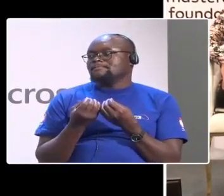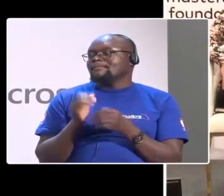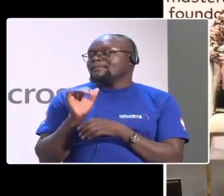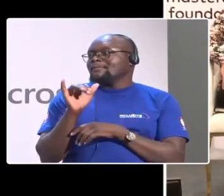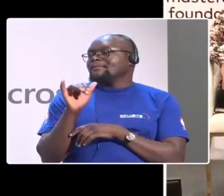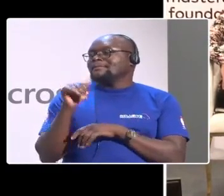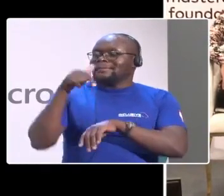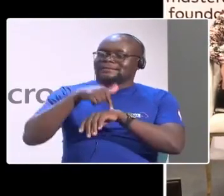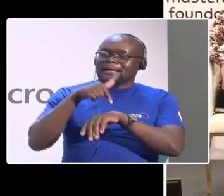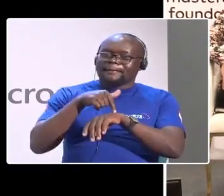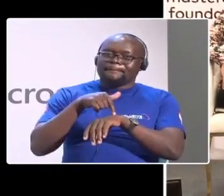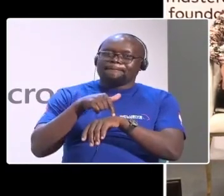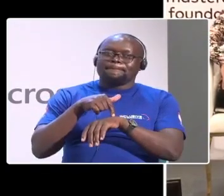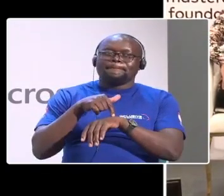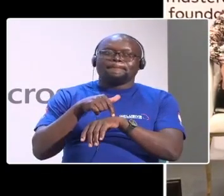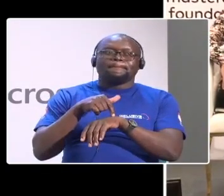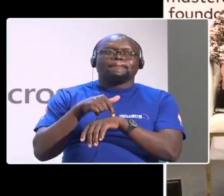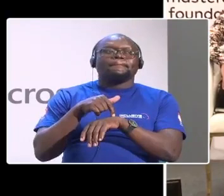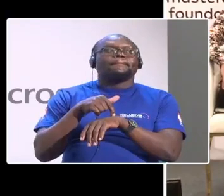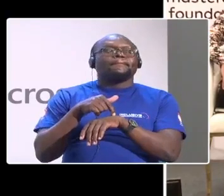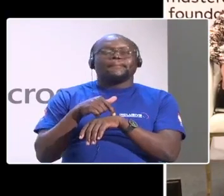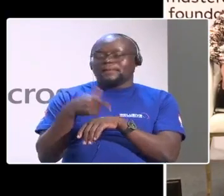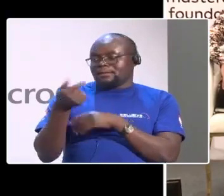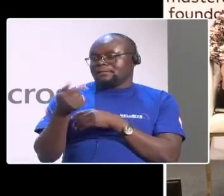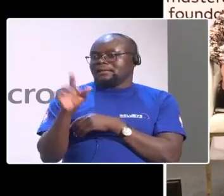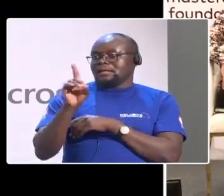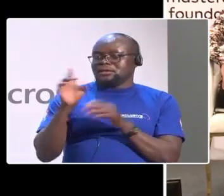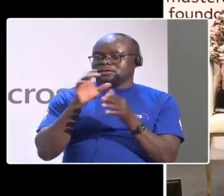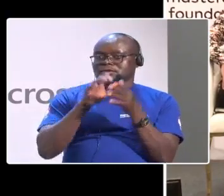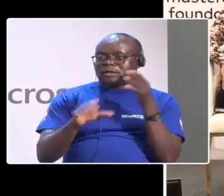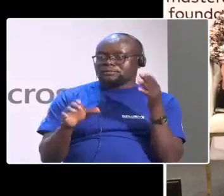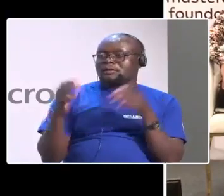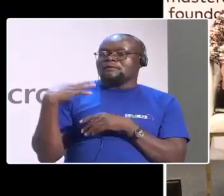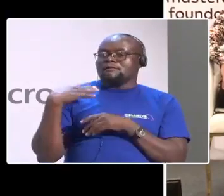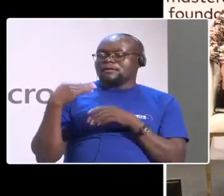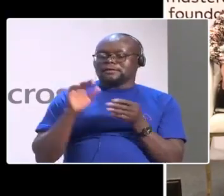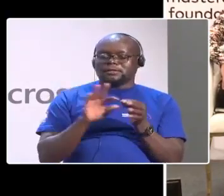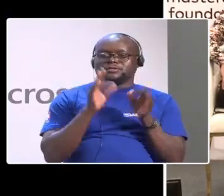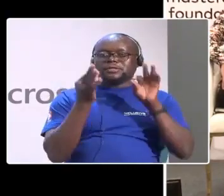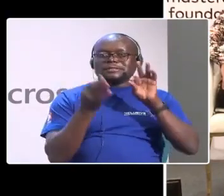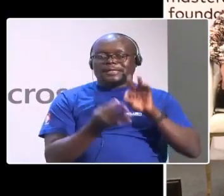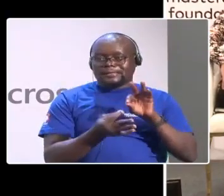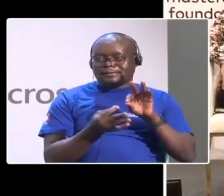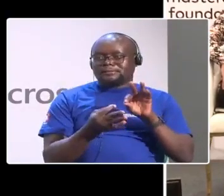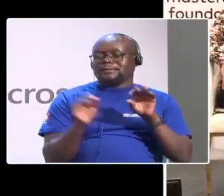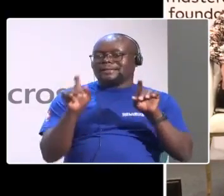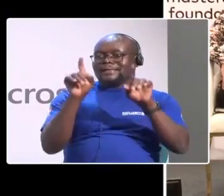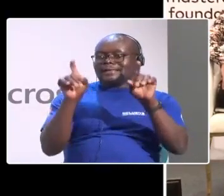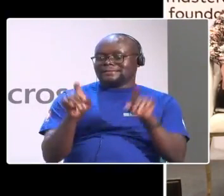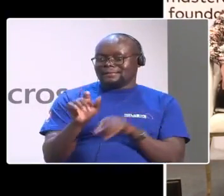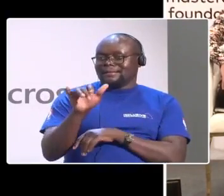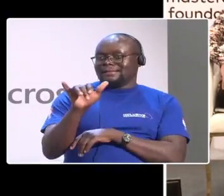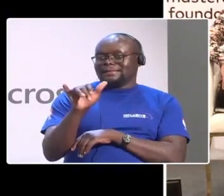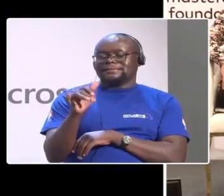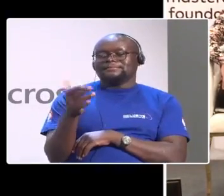The time that the DOC chapter put in, the volunteers to translate the exams,